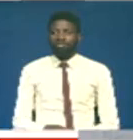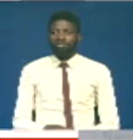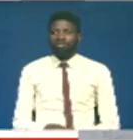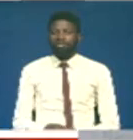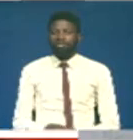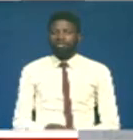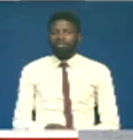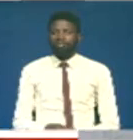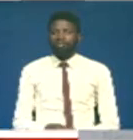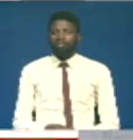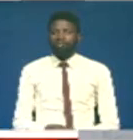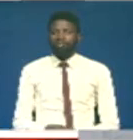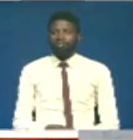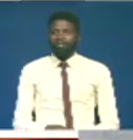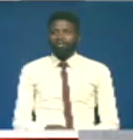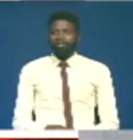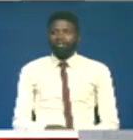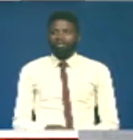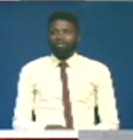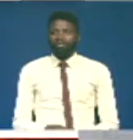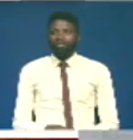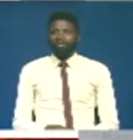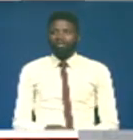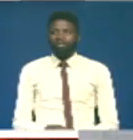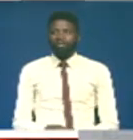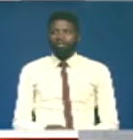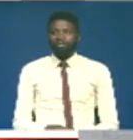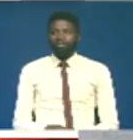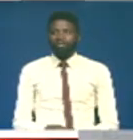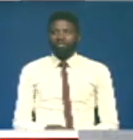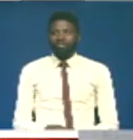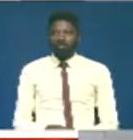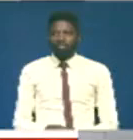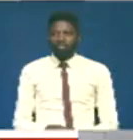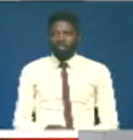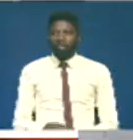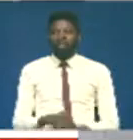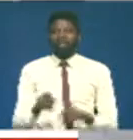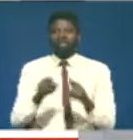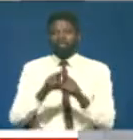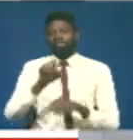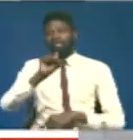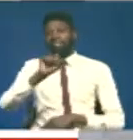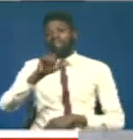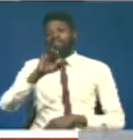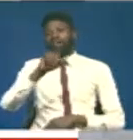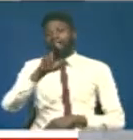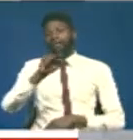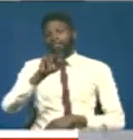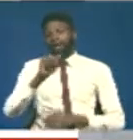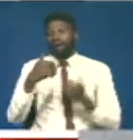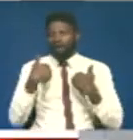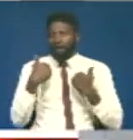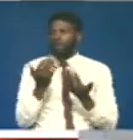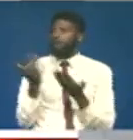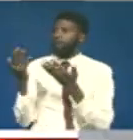Isiolo County Woman Representative Rehema Jaldesa, former Ainamoi MP Silvanas Martim, and former Kiminini MP